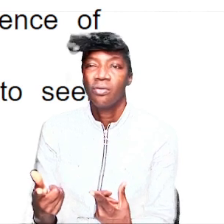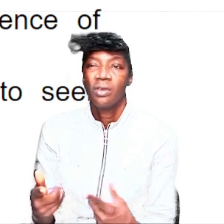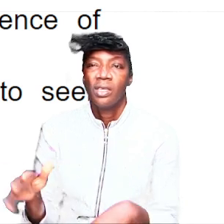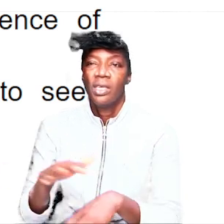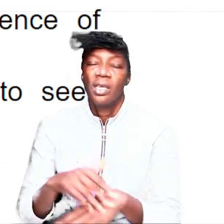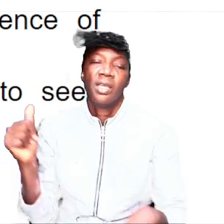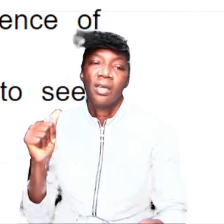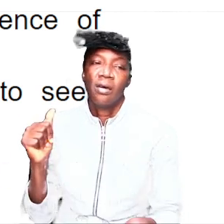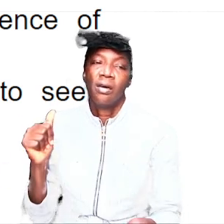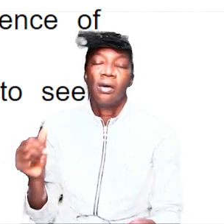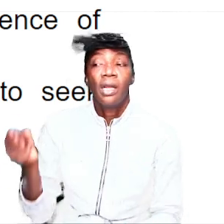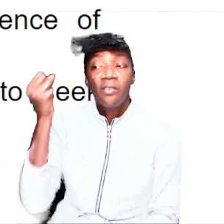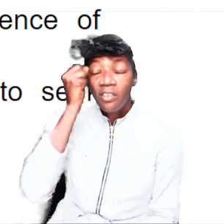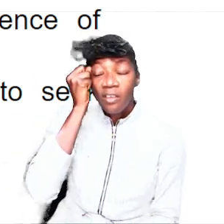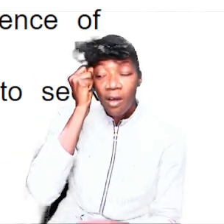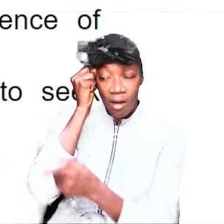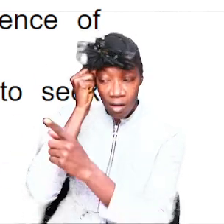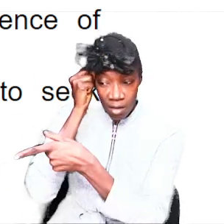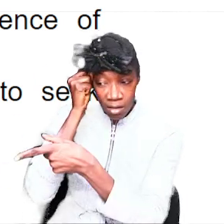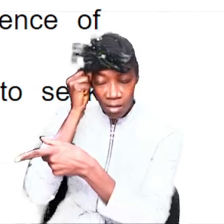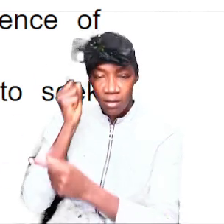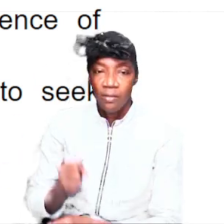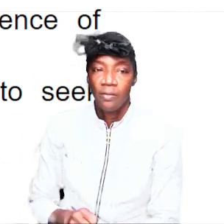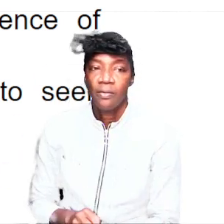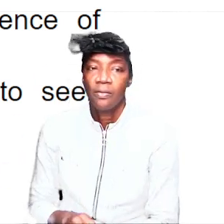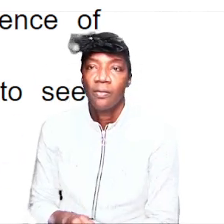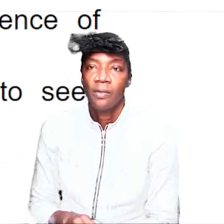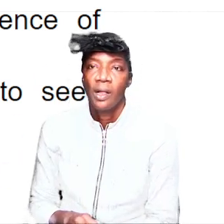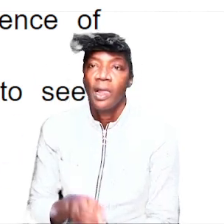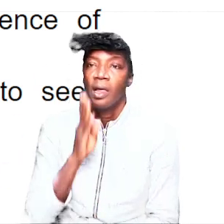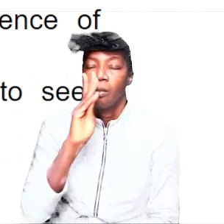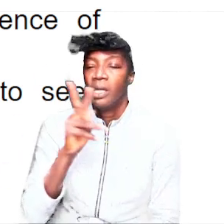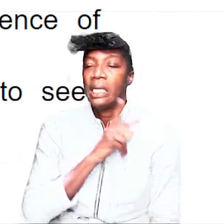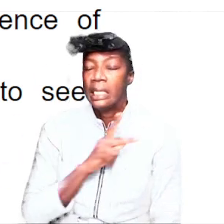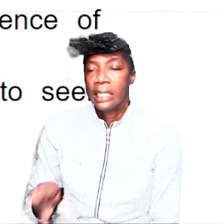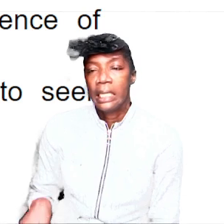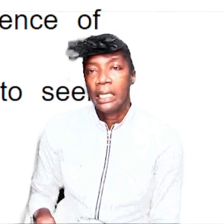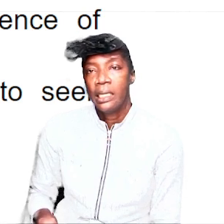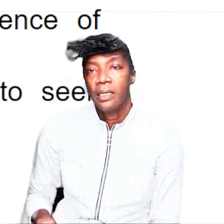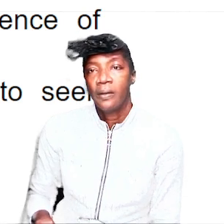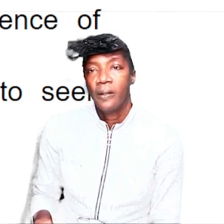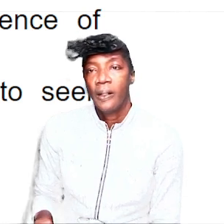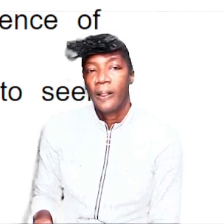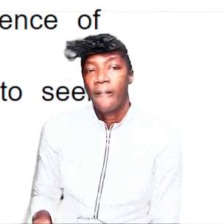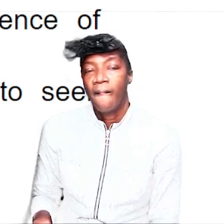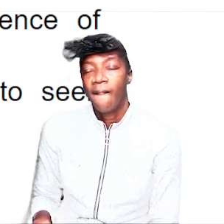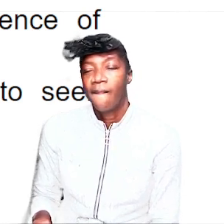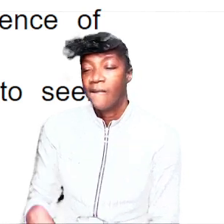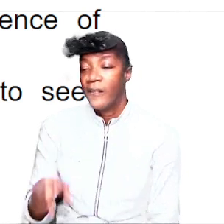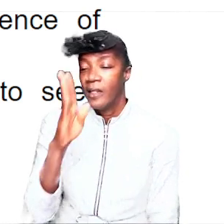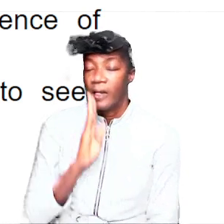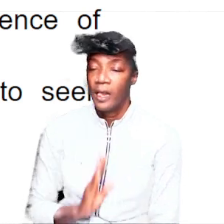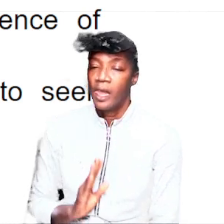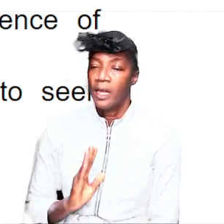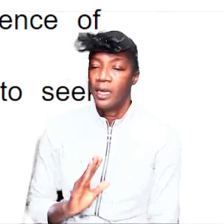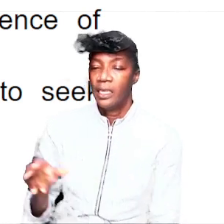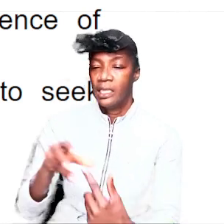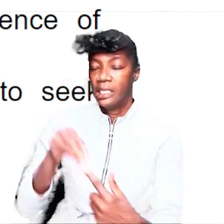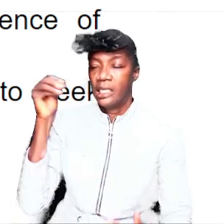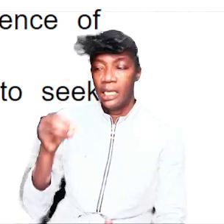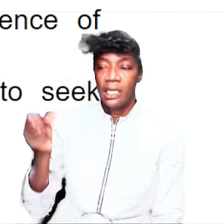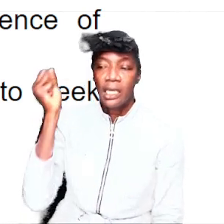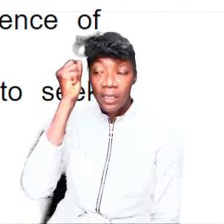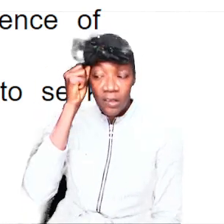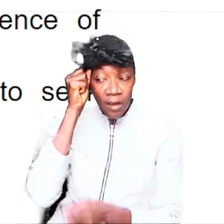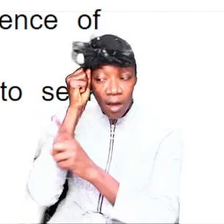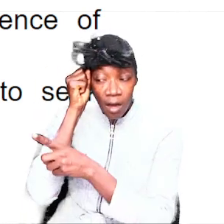call of Saul, Saul's call to be king. And, you know, we said that God selected Saul